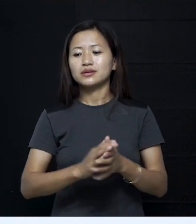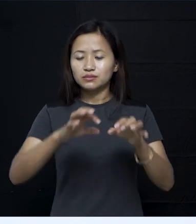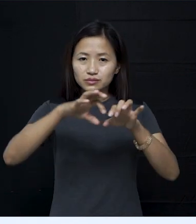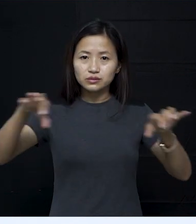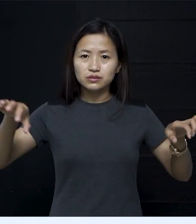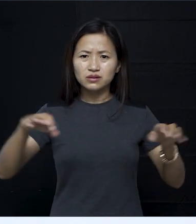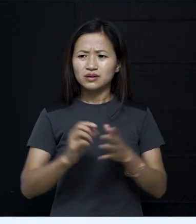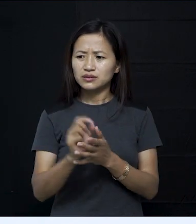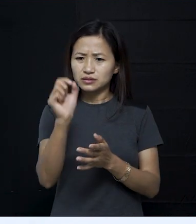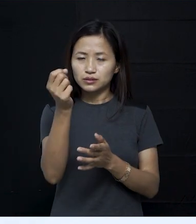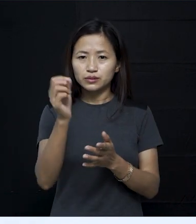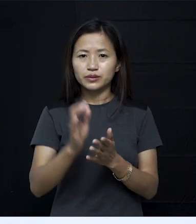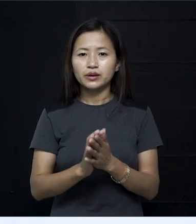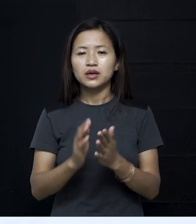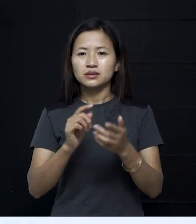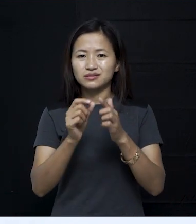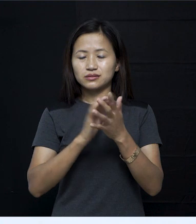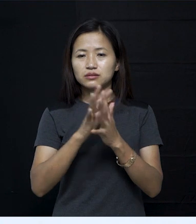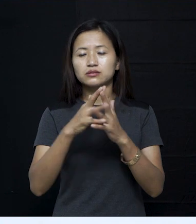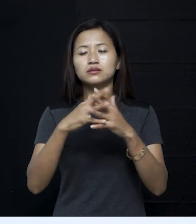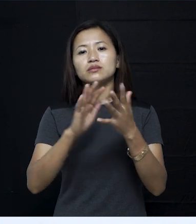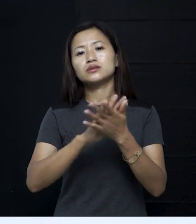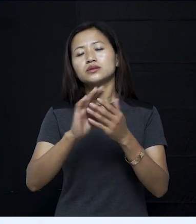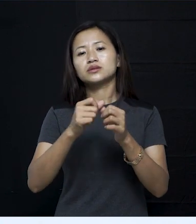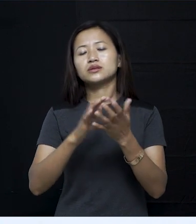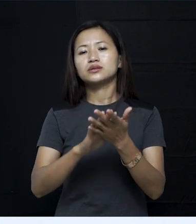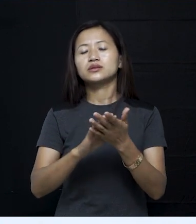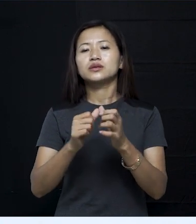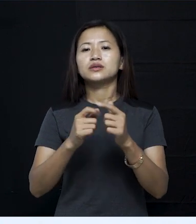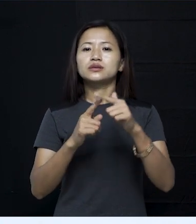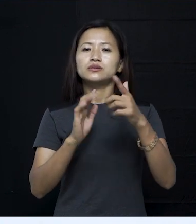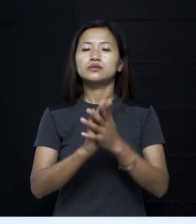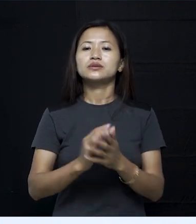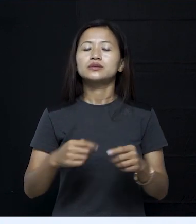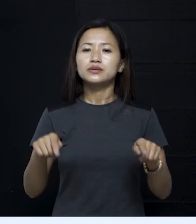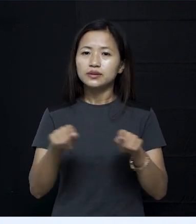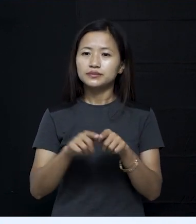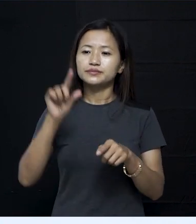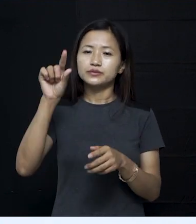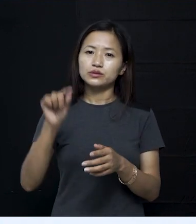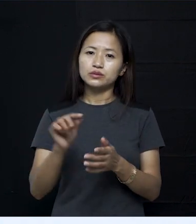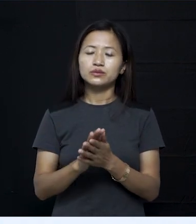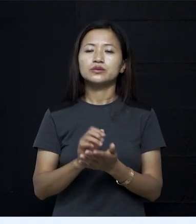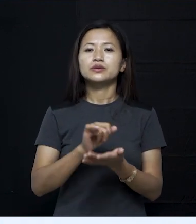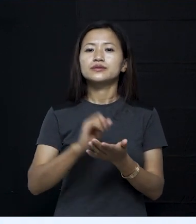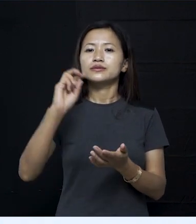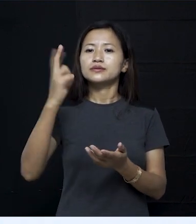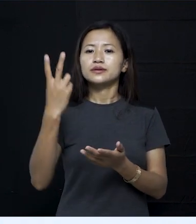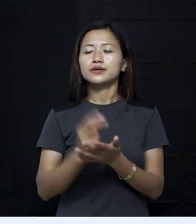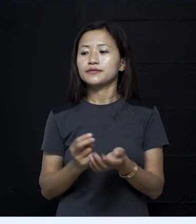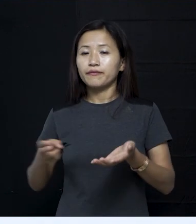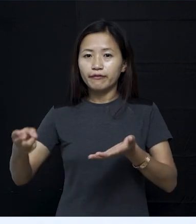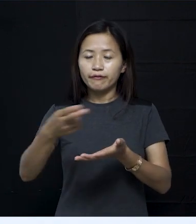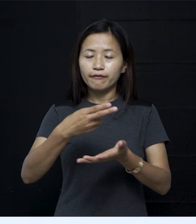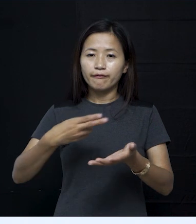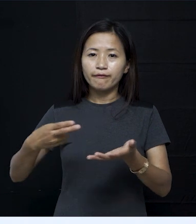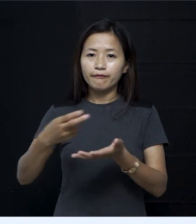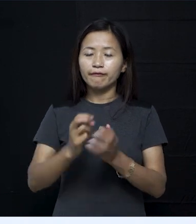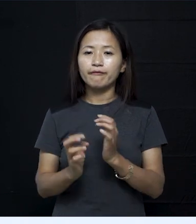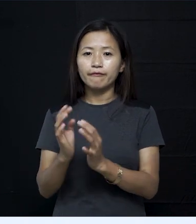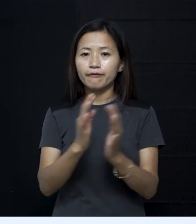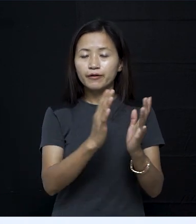area is on the slope, then what they will do is they will cut it into steps. Okay, and that is called as the terrace